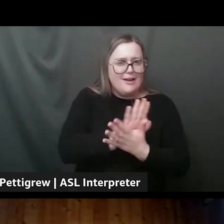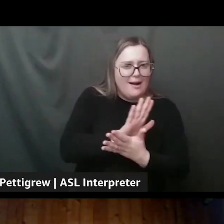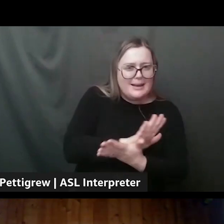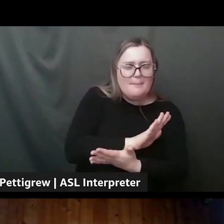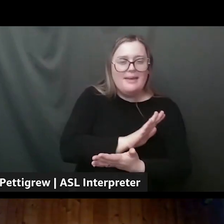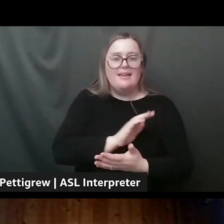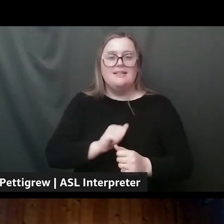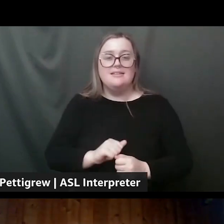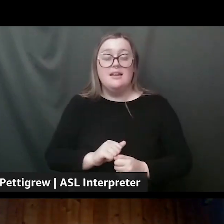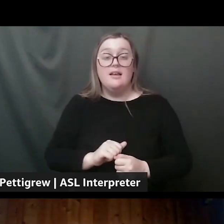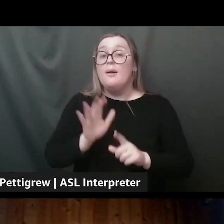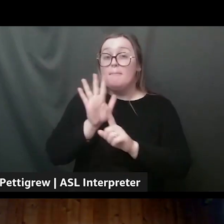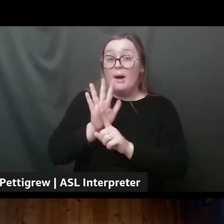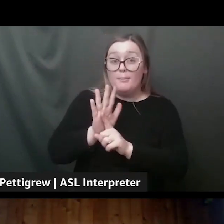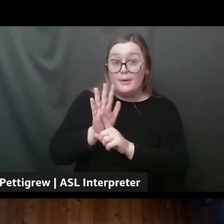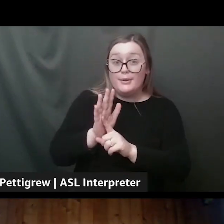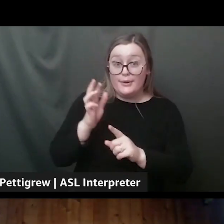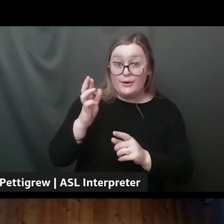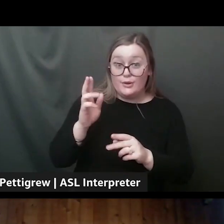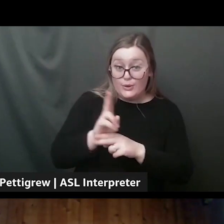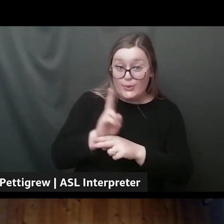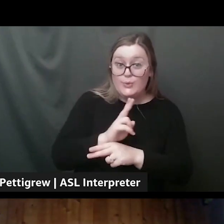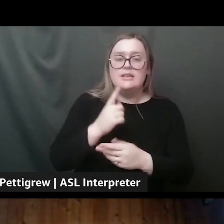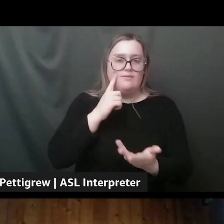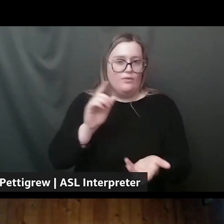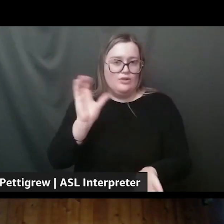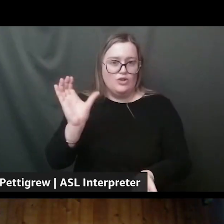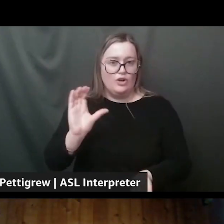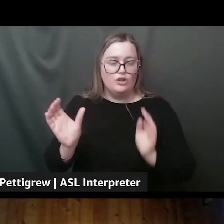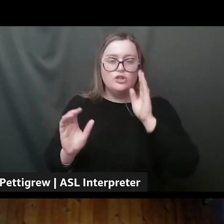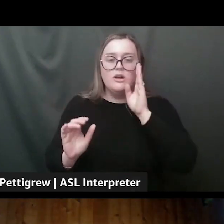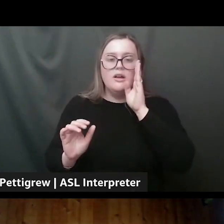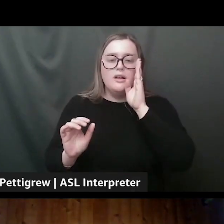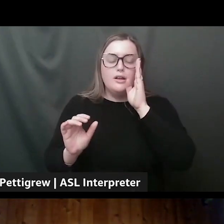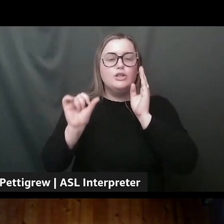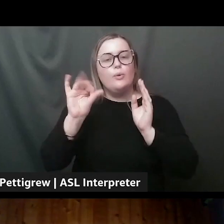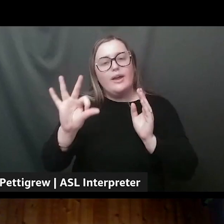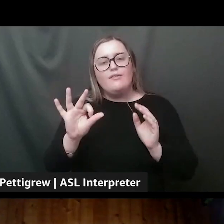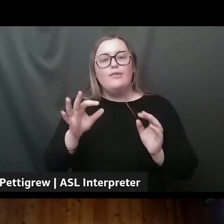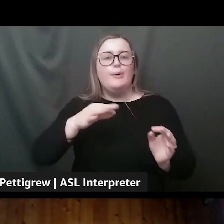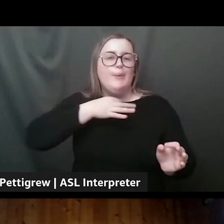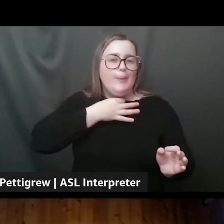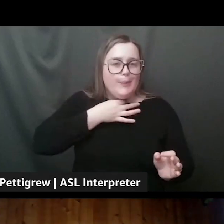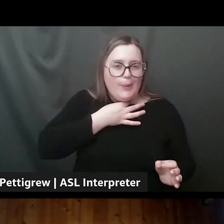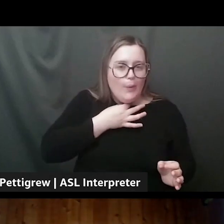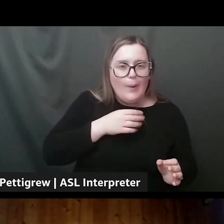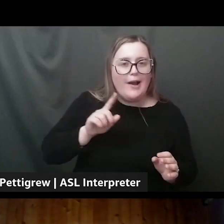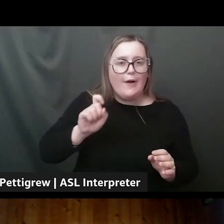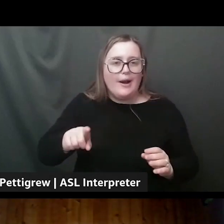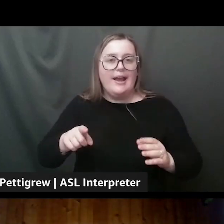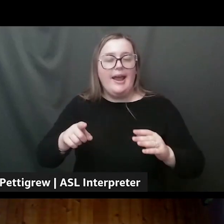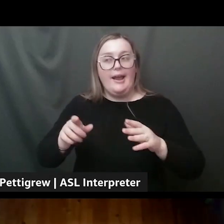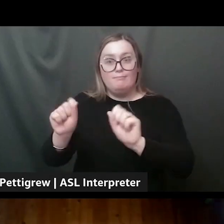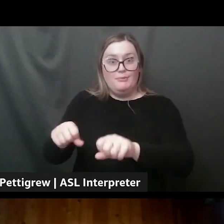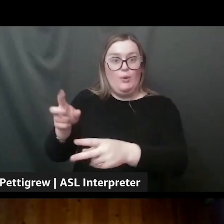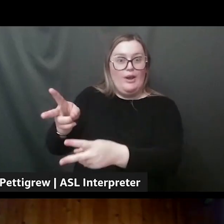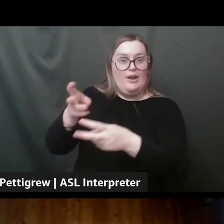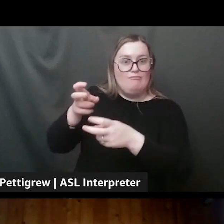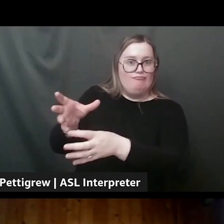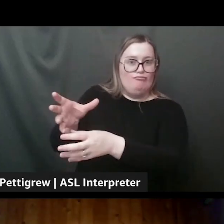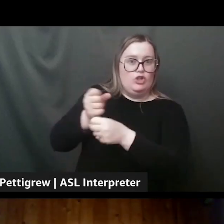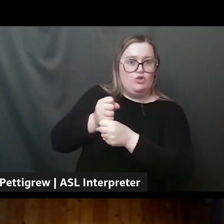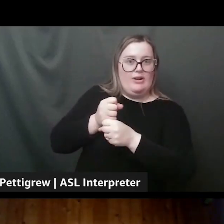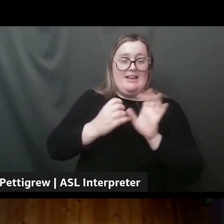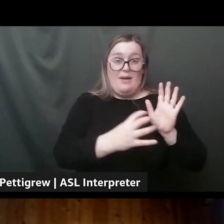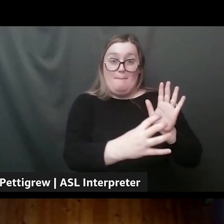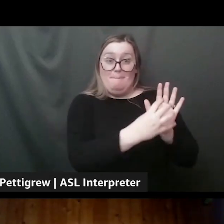most popular one is to be able to do search. So if you give a query, you'd be able to retrieve a passage that